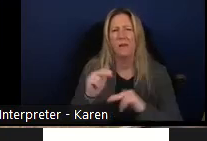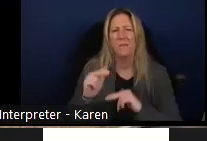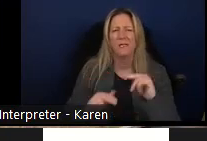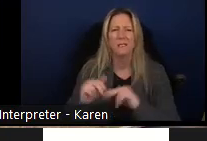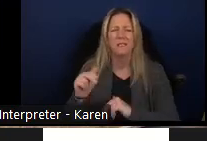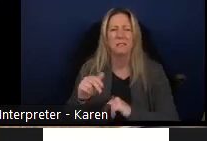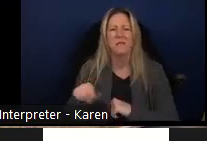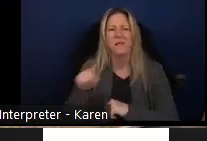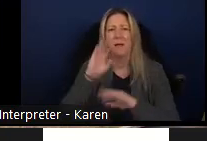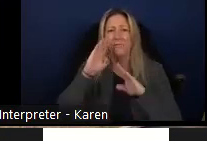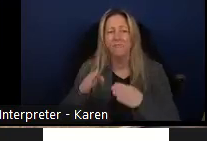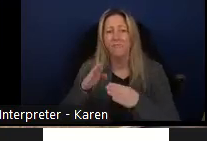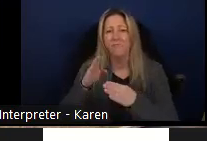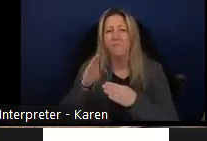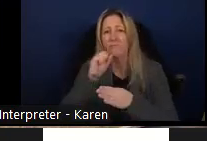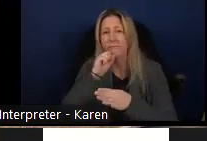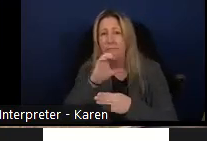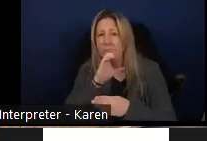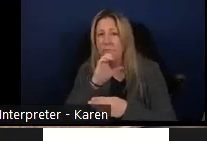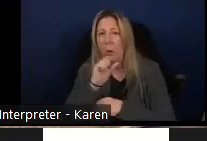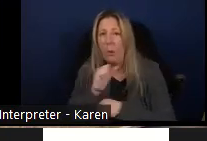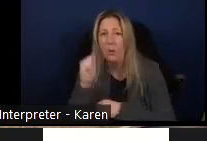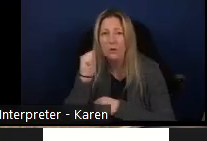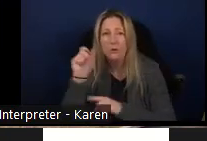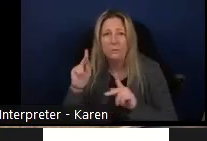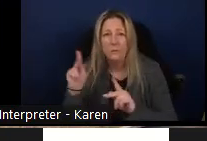on older adults?